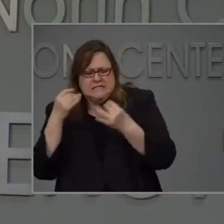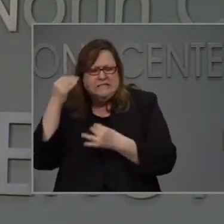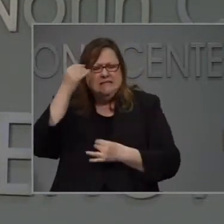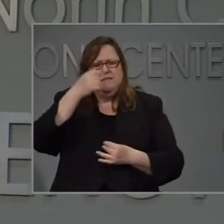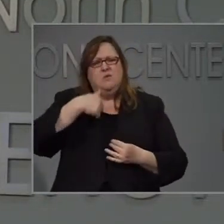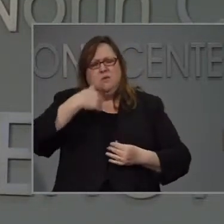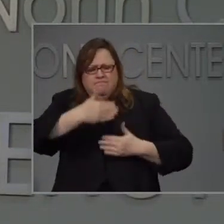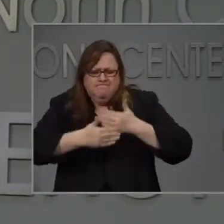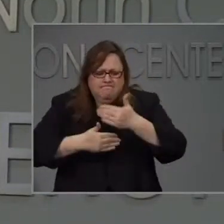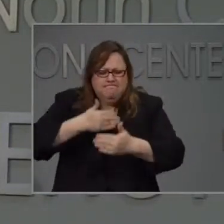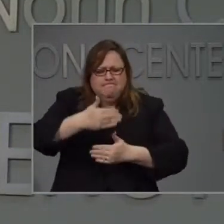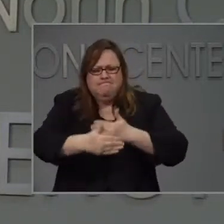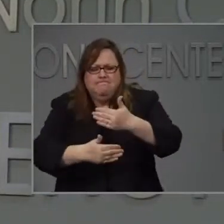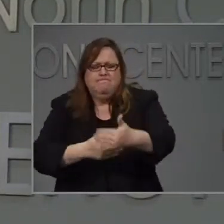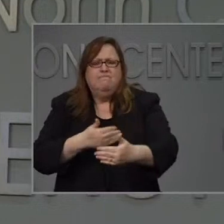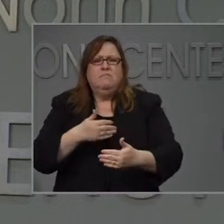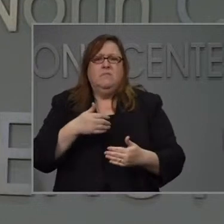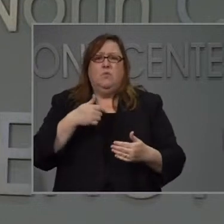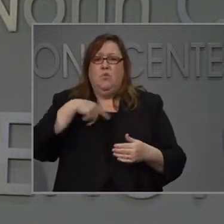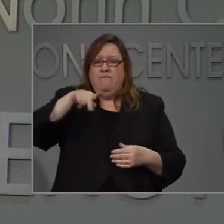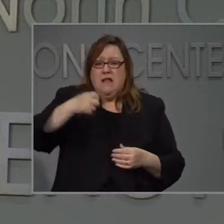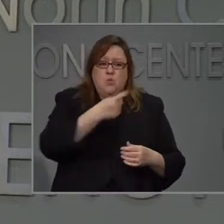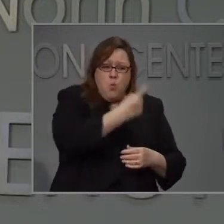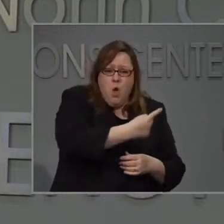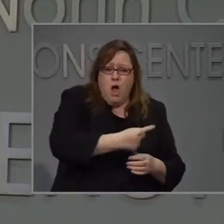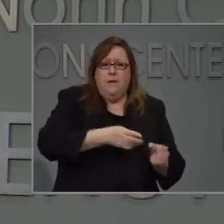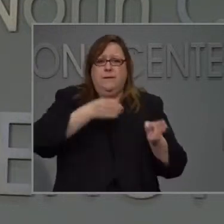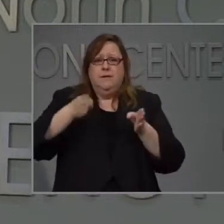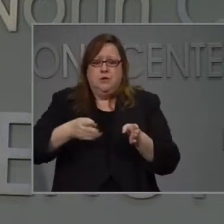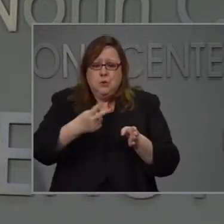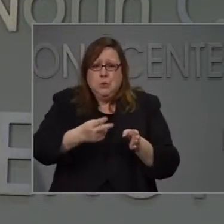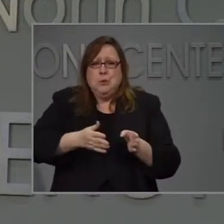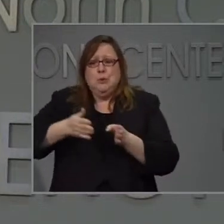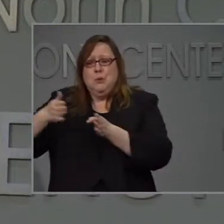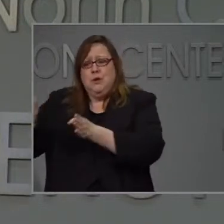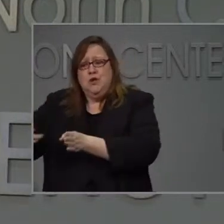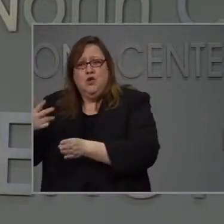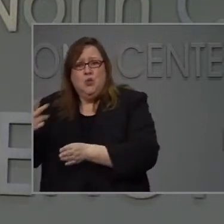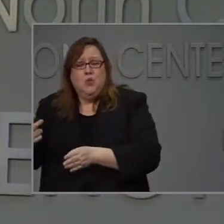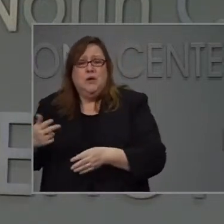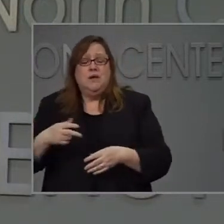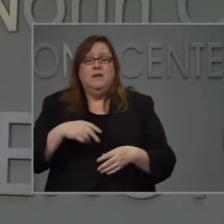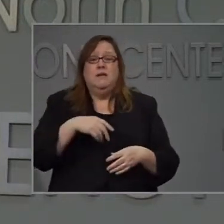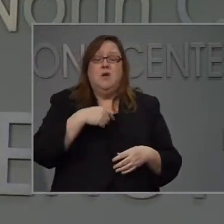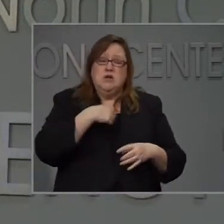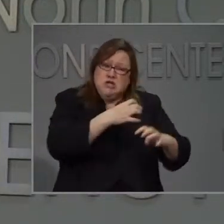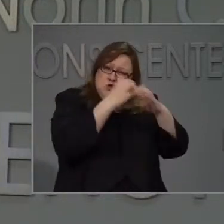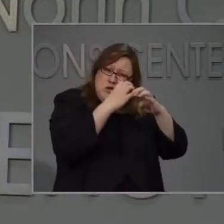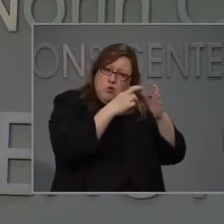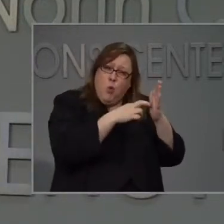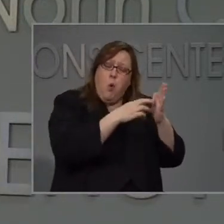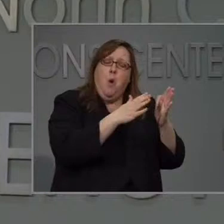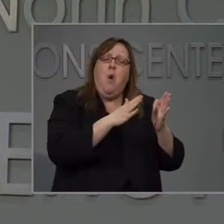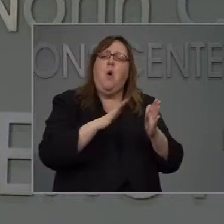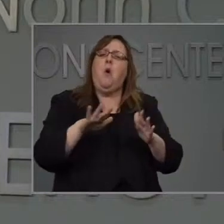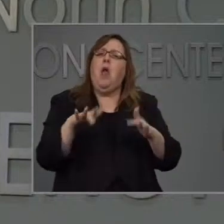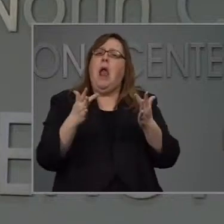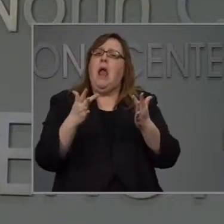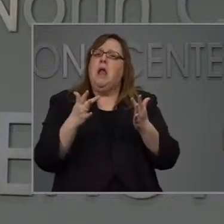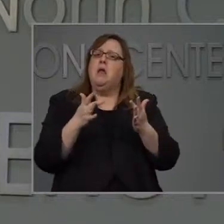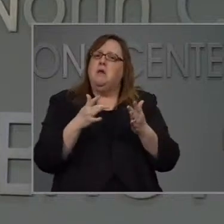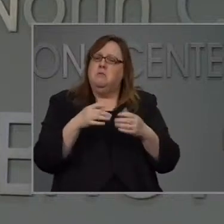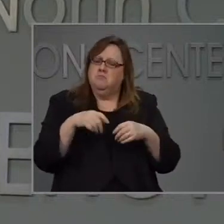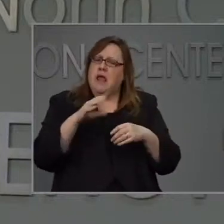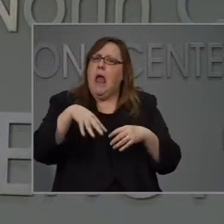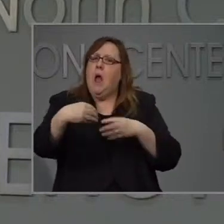move forward through all of these phases, the restrictions are going to gradually be lifted, and